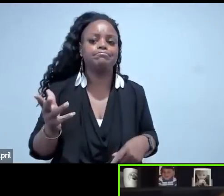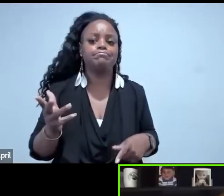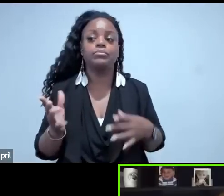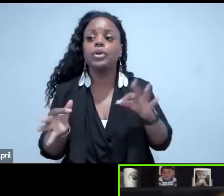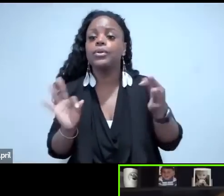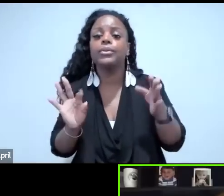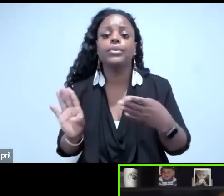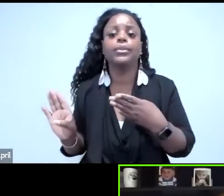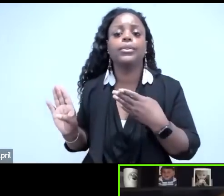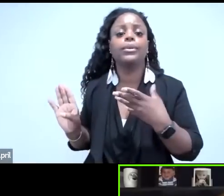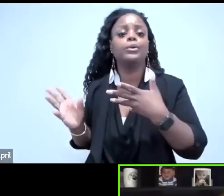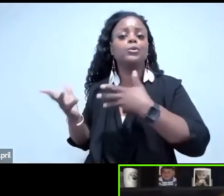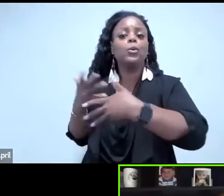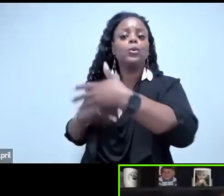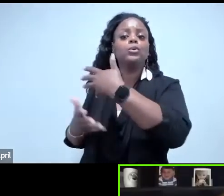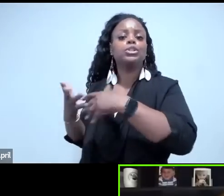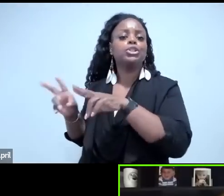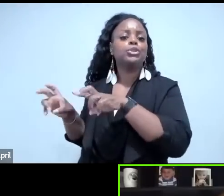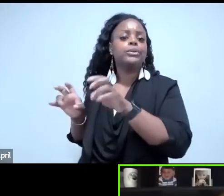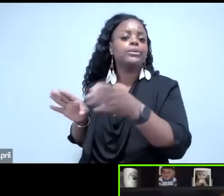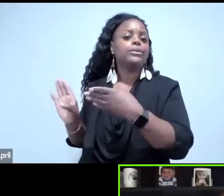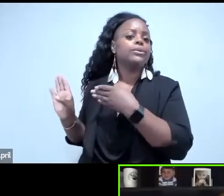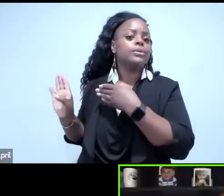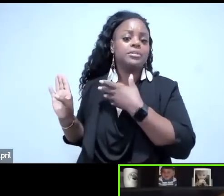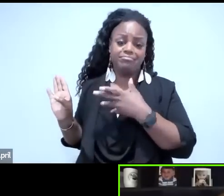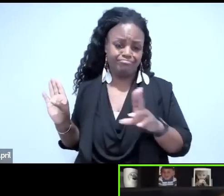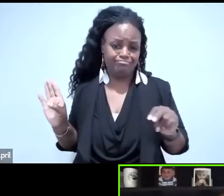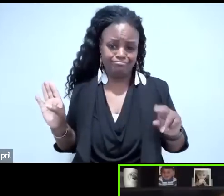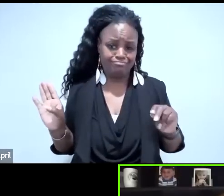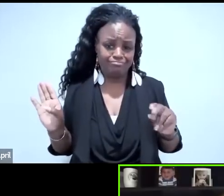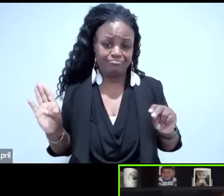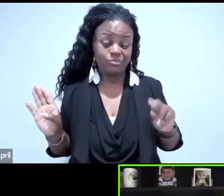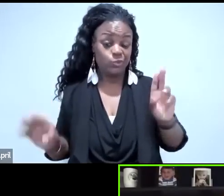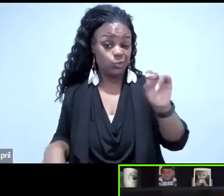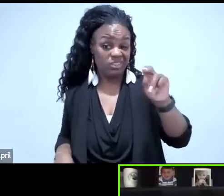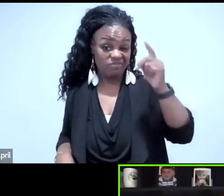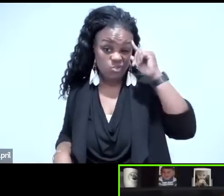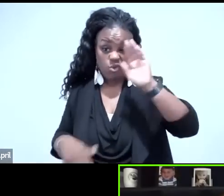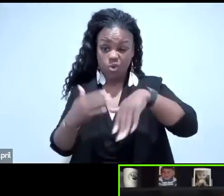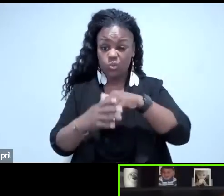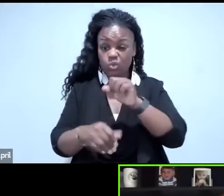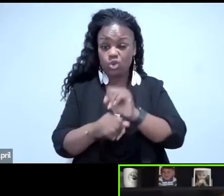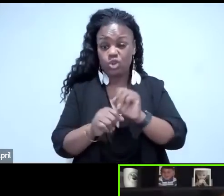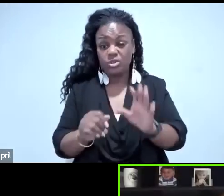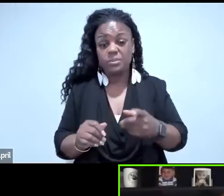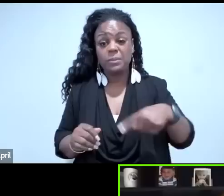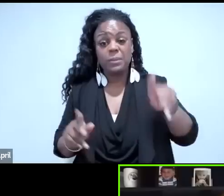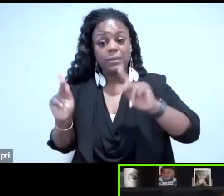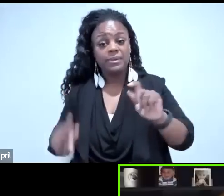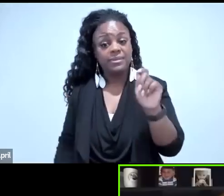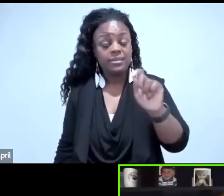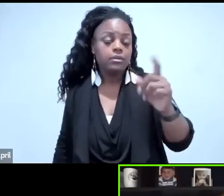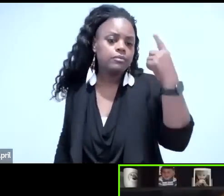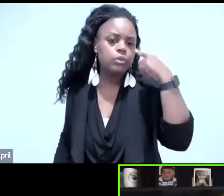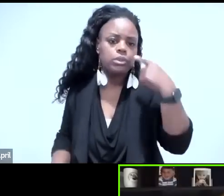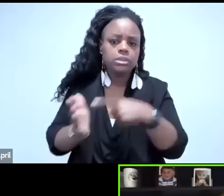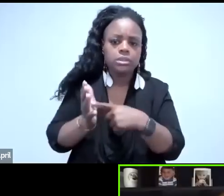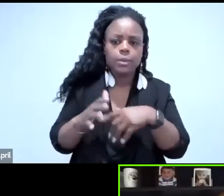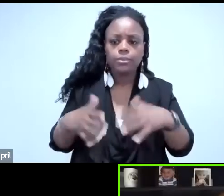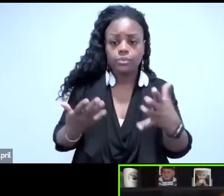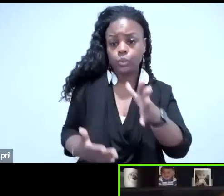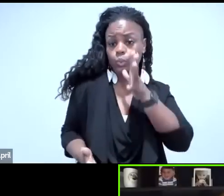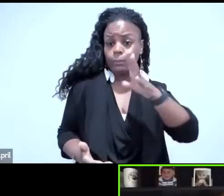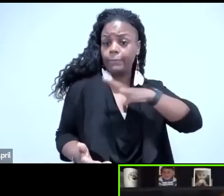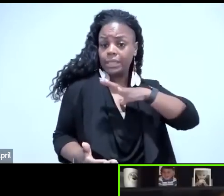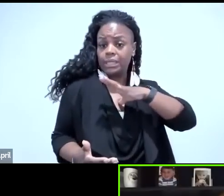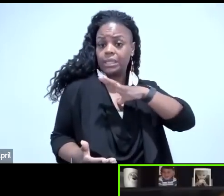for all working people. Take, for example, the attack on women's reproductive rights. This is an attack